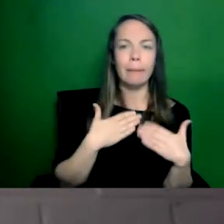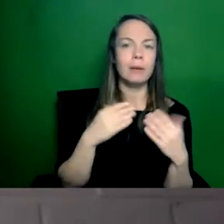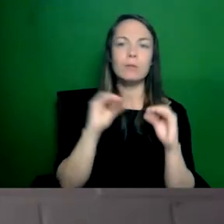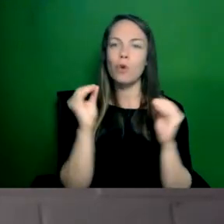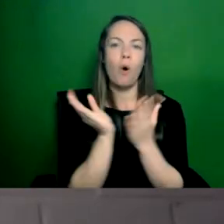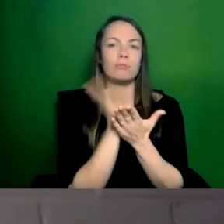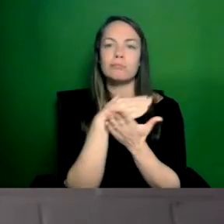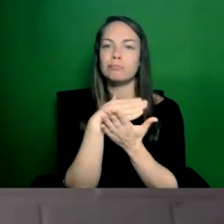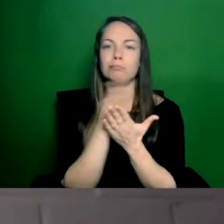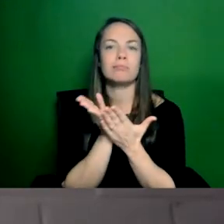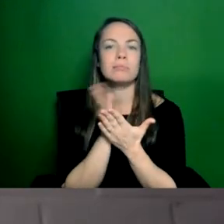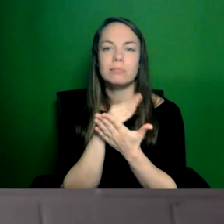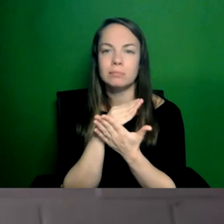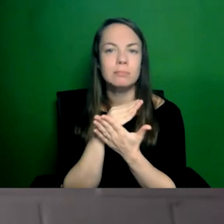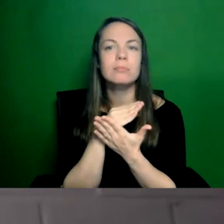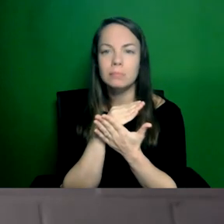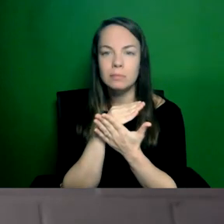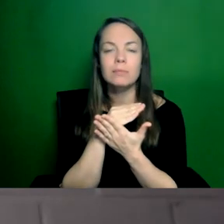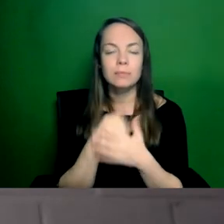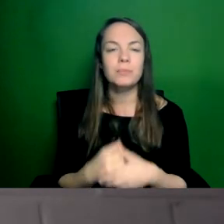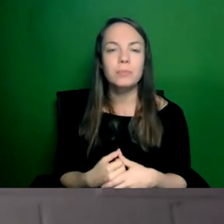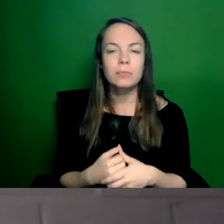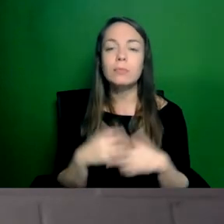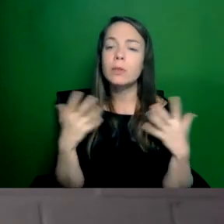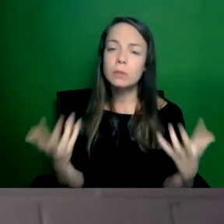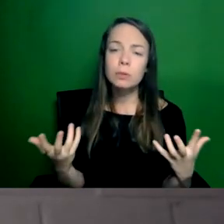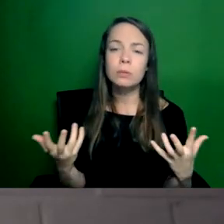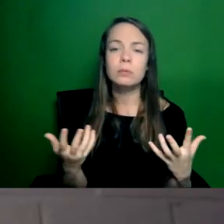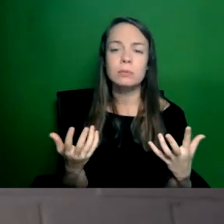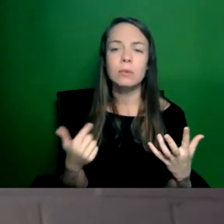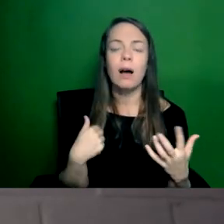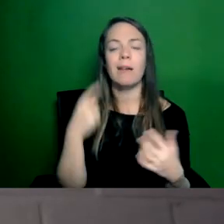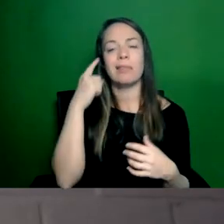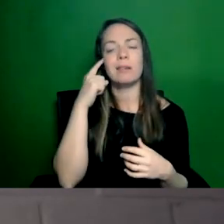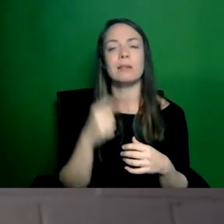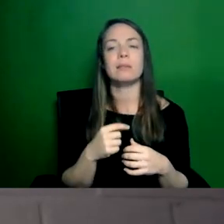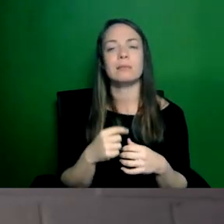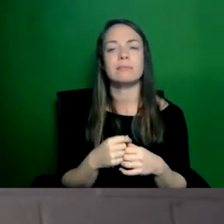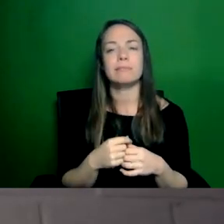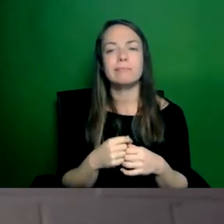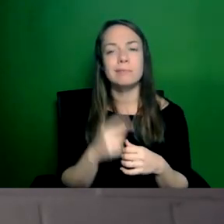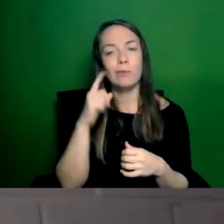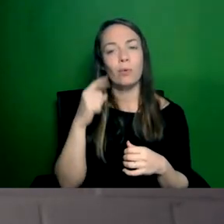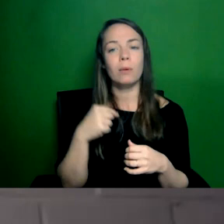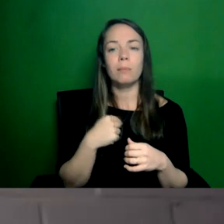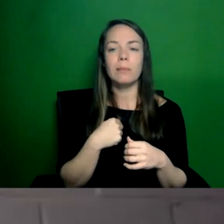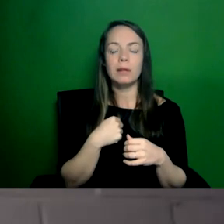in his vocabulary of emotional vocabulary. So I think for me, you know, just